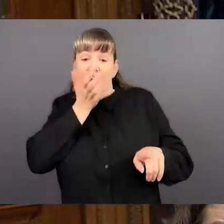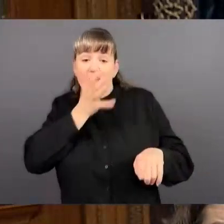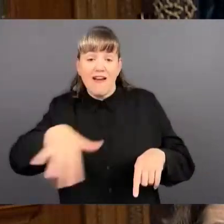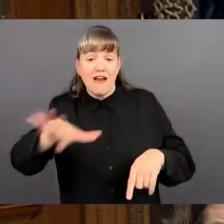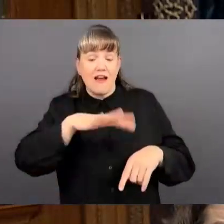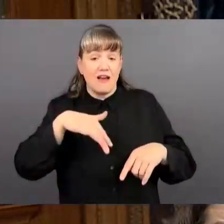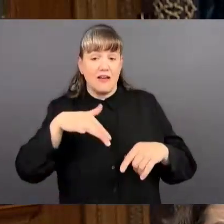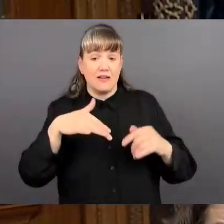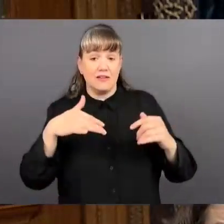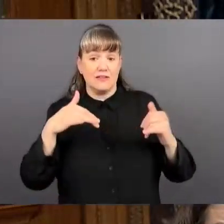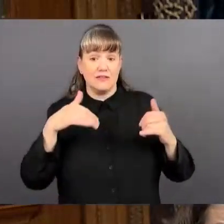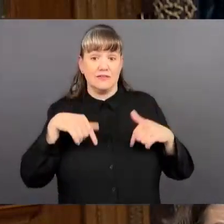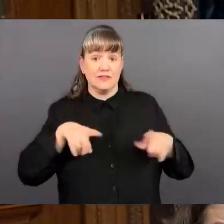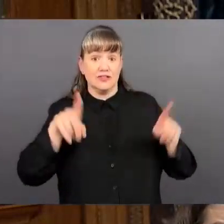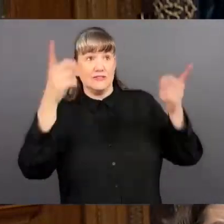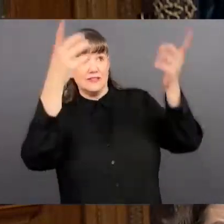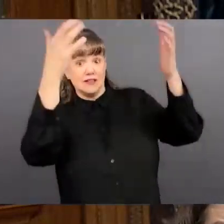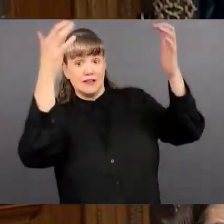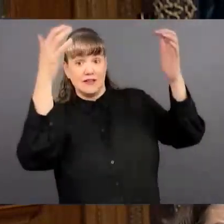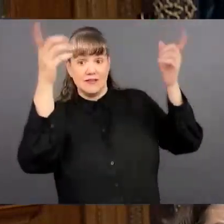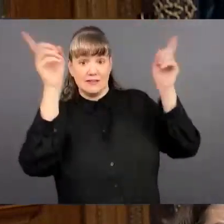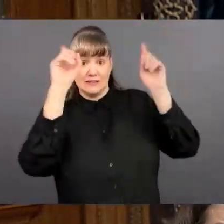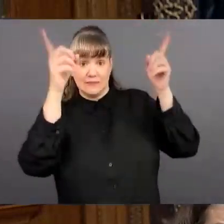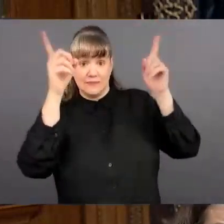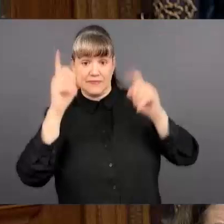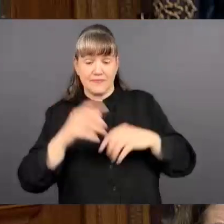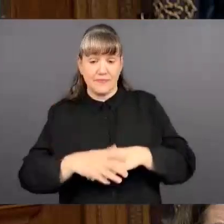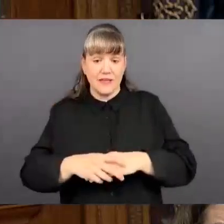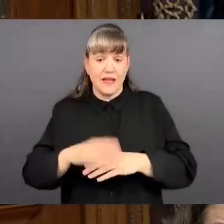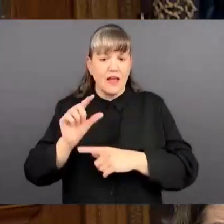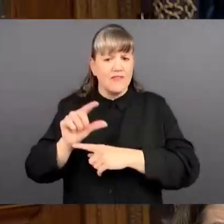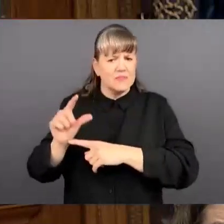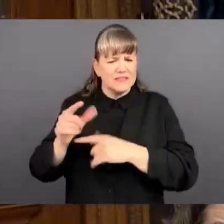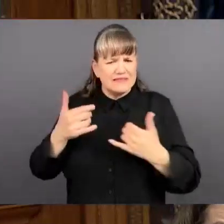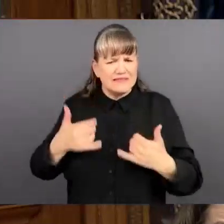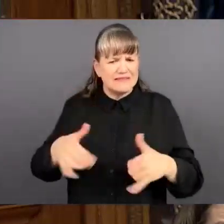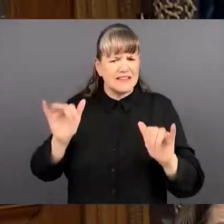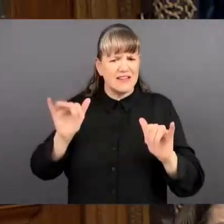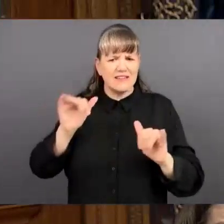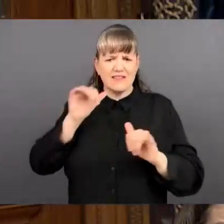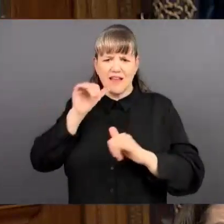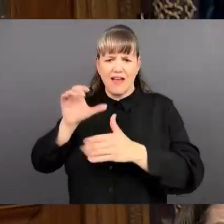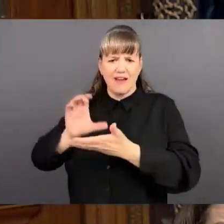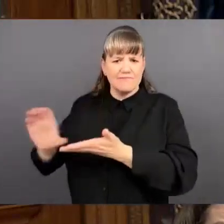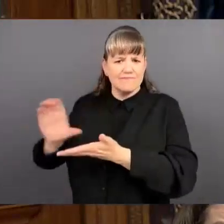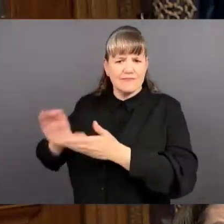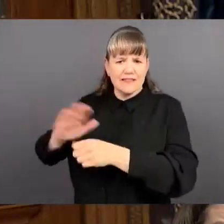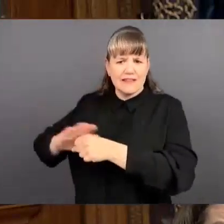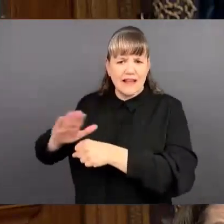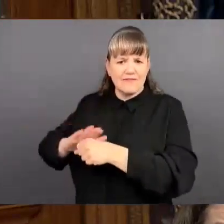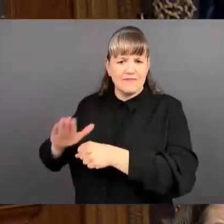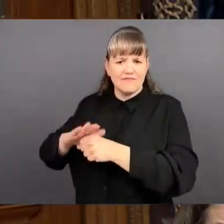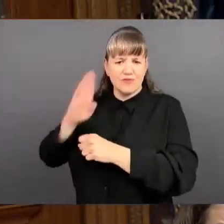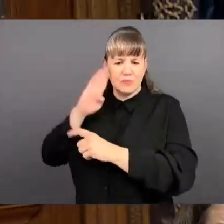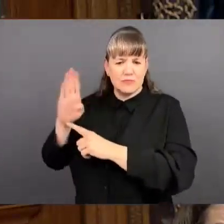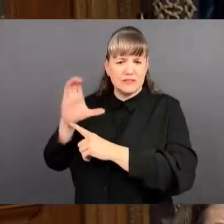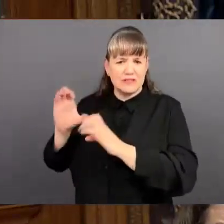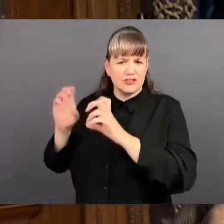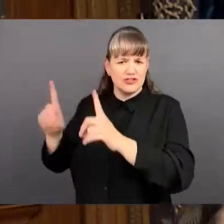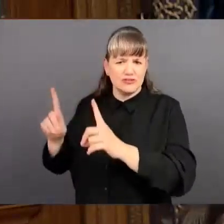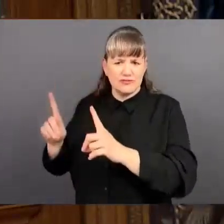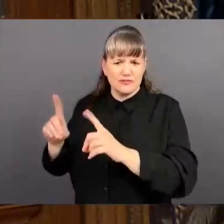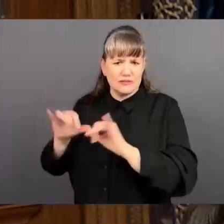government continues to underfund BC's education system. They want to know why in 2025,